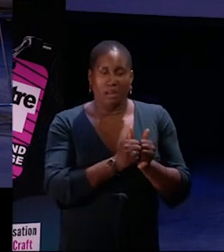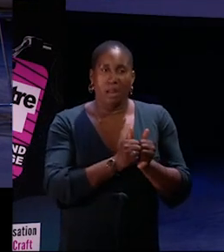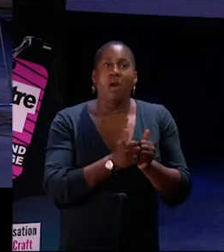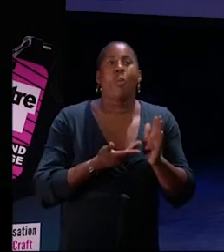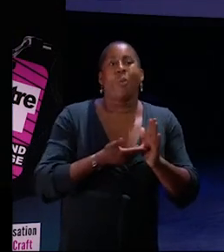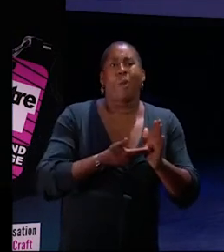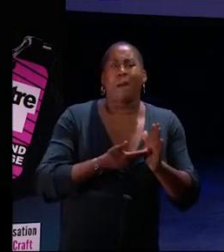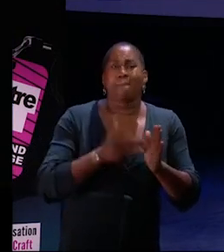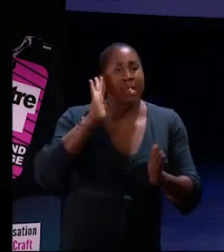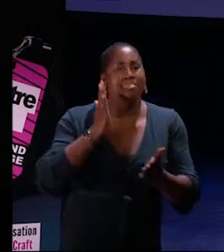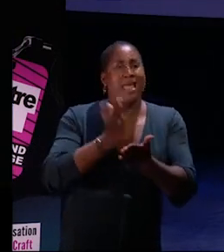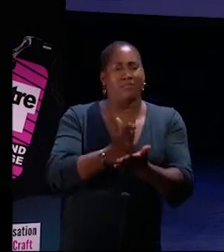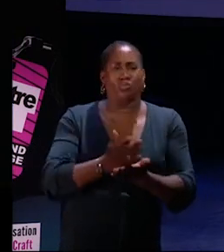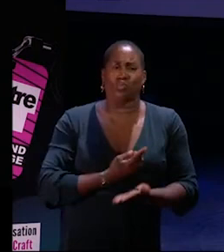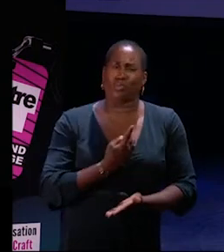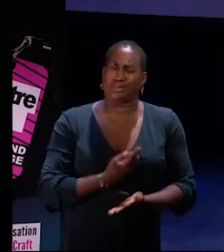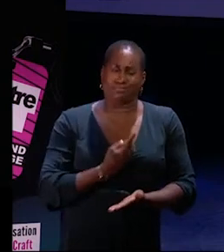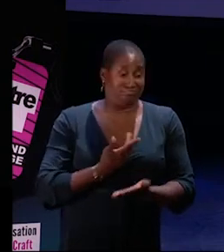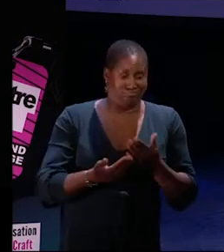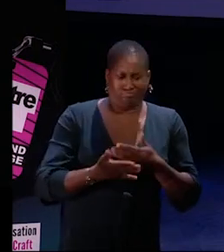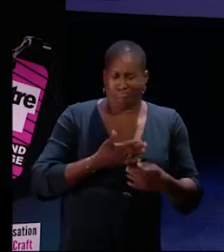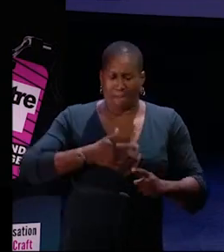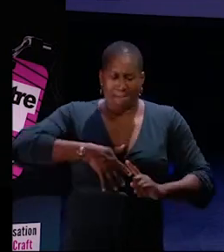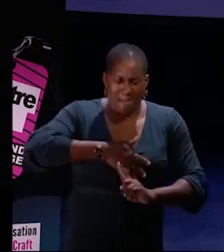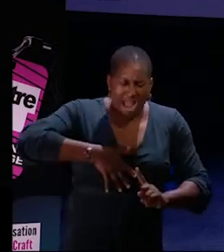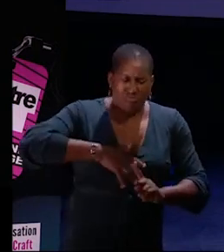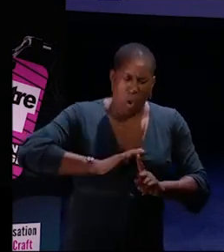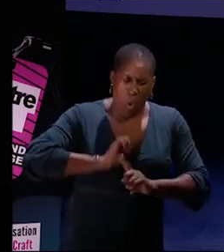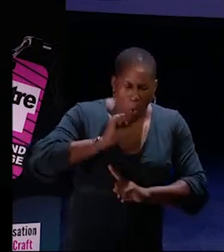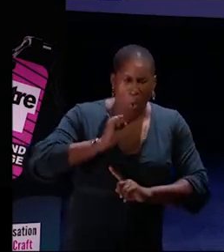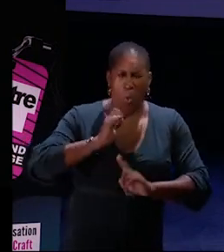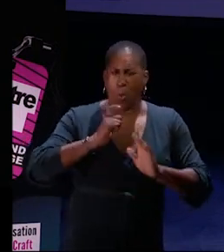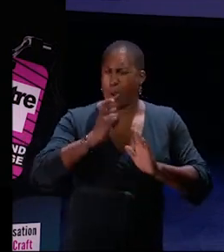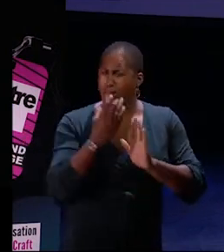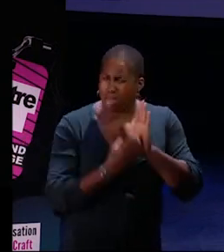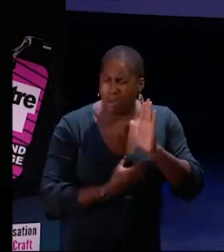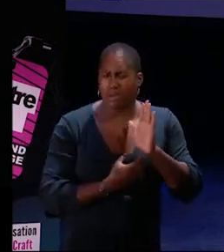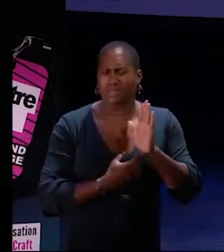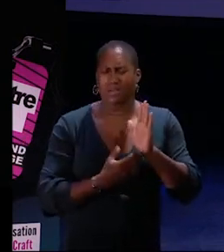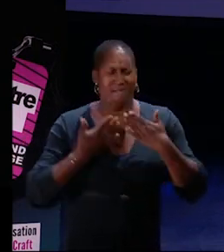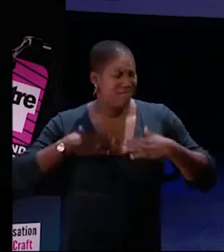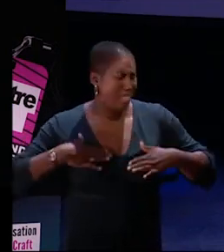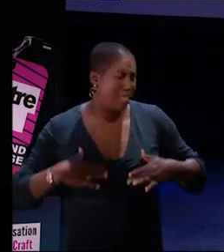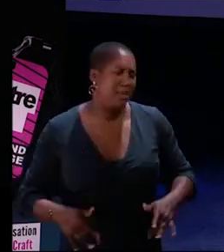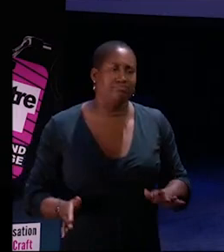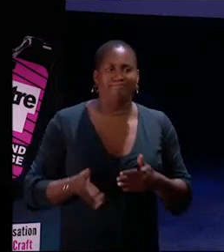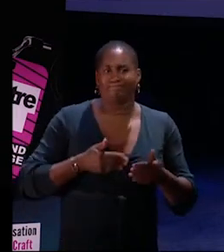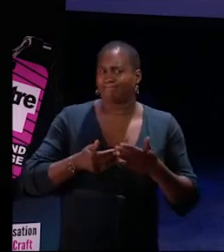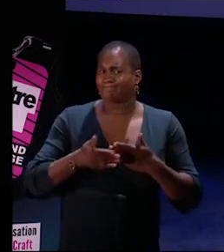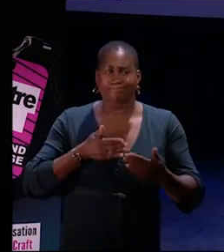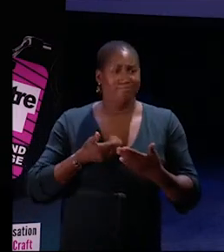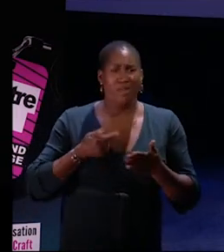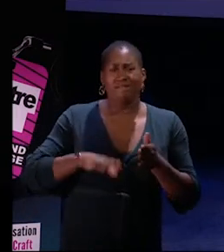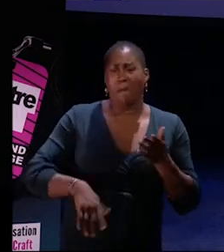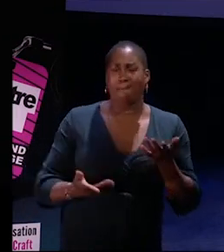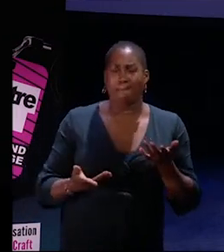yourself, because no matter what background you are, what class, ethnicity, disability, no matter where you come from, there is a place